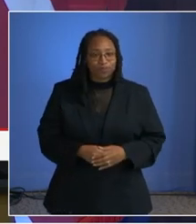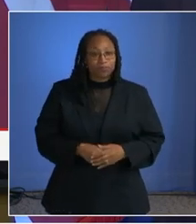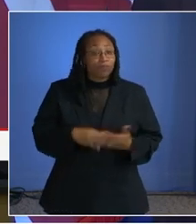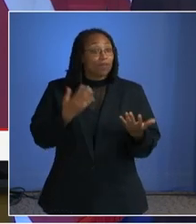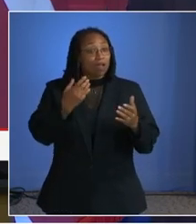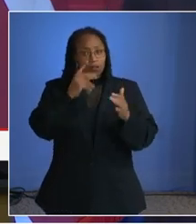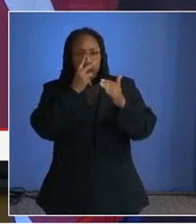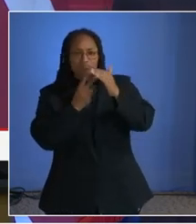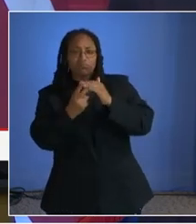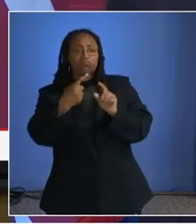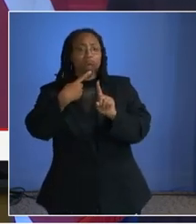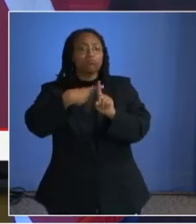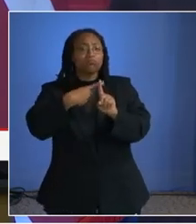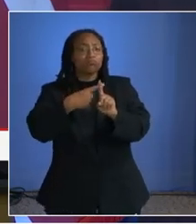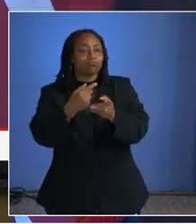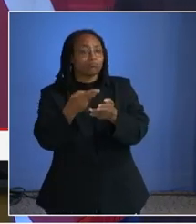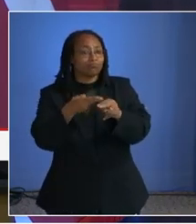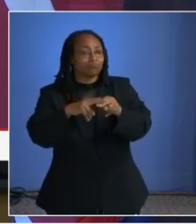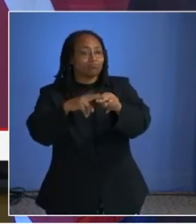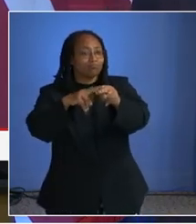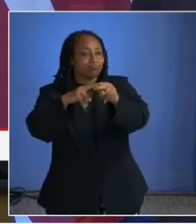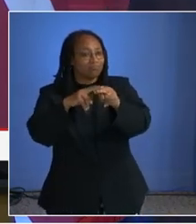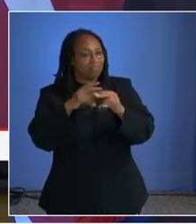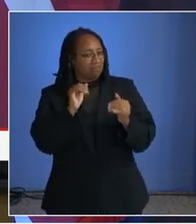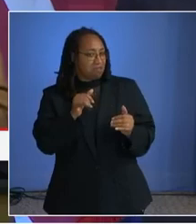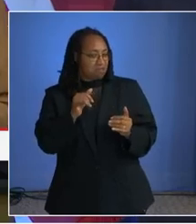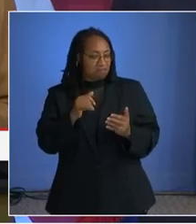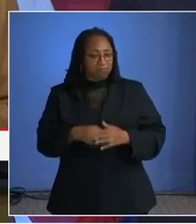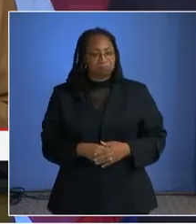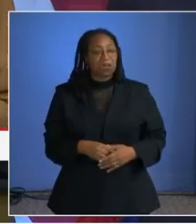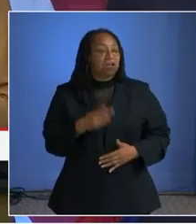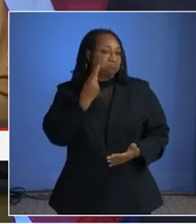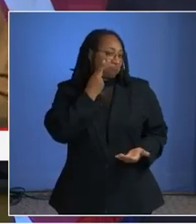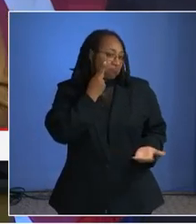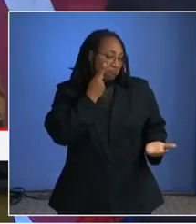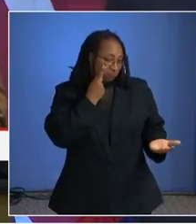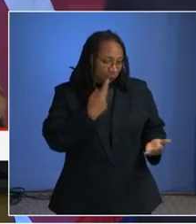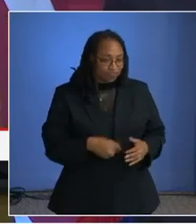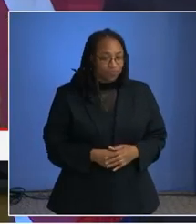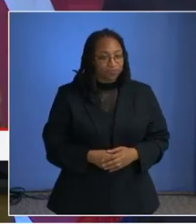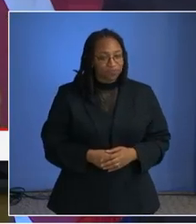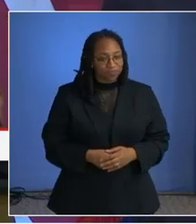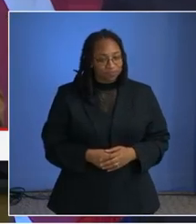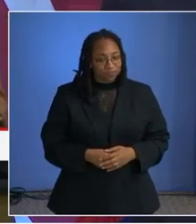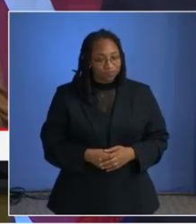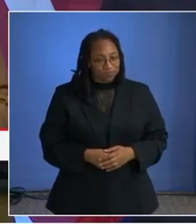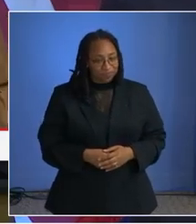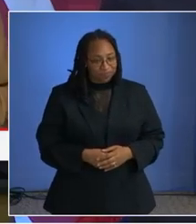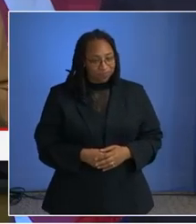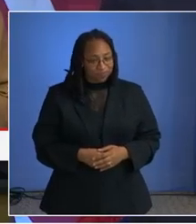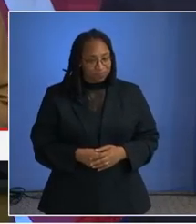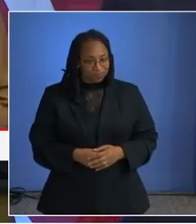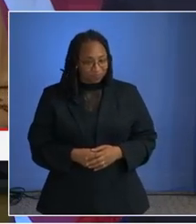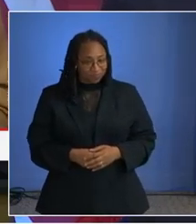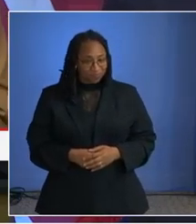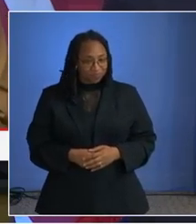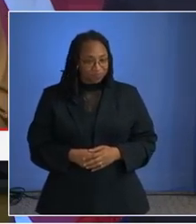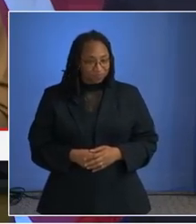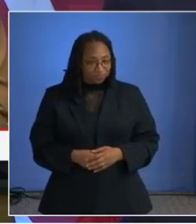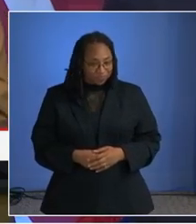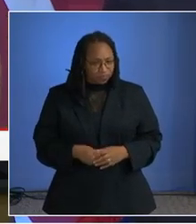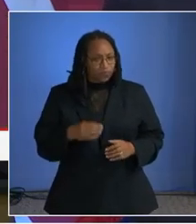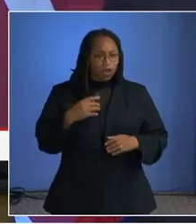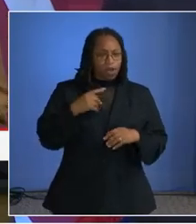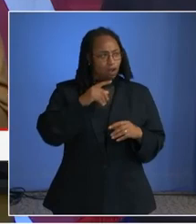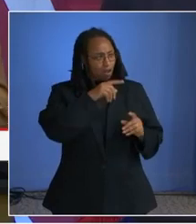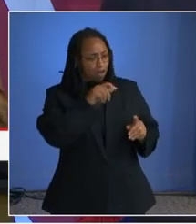else. And we'll talk about call takers. Sure, and so there are strategies across the public safety and justice cluster, and actually we're